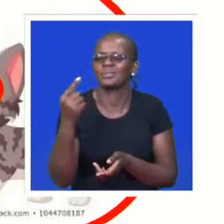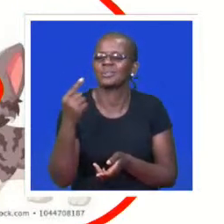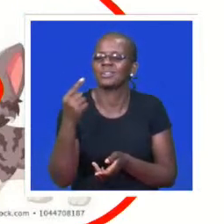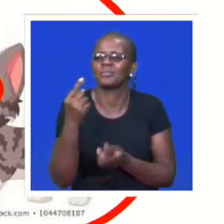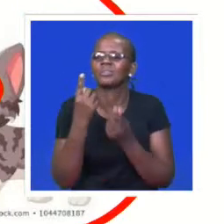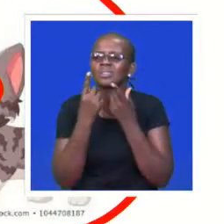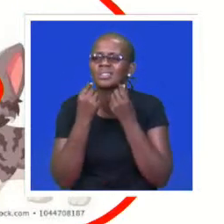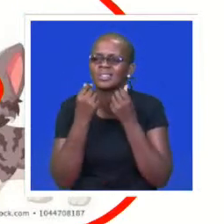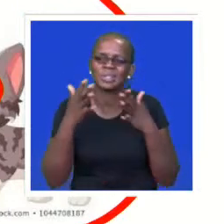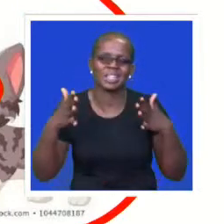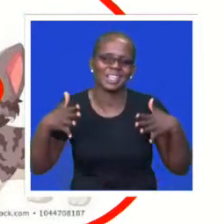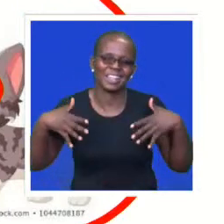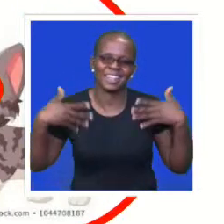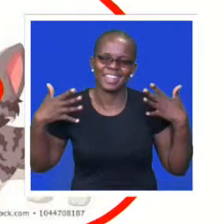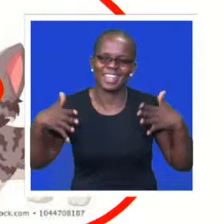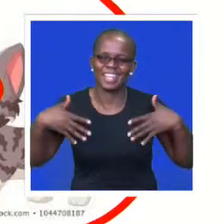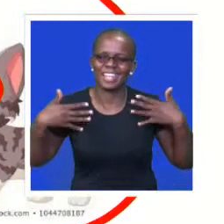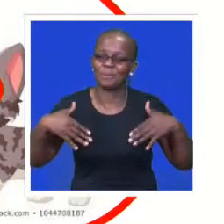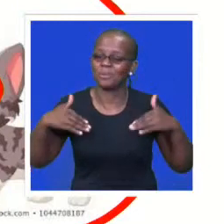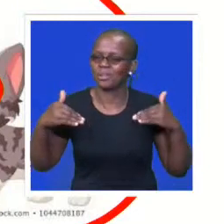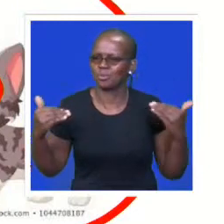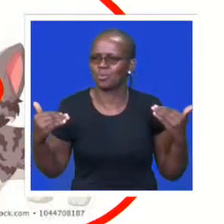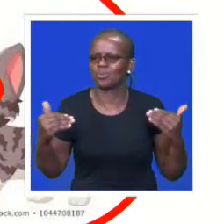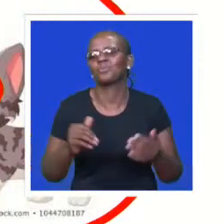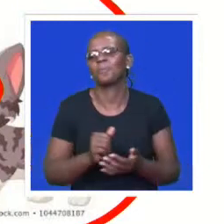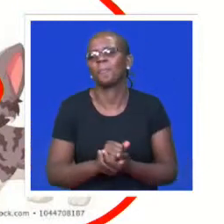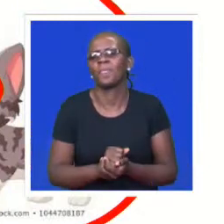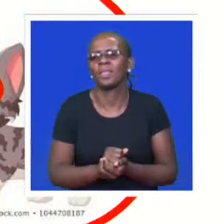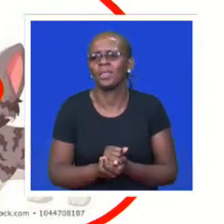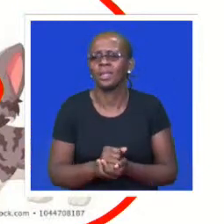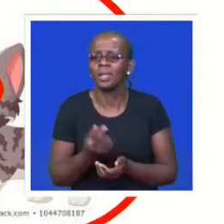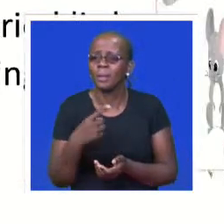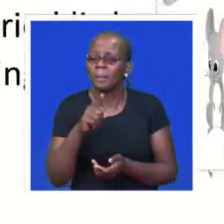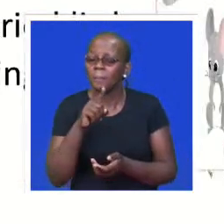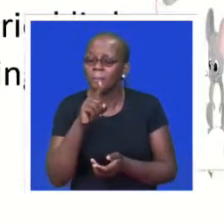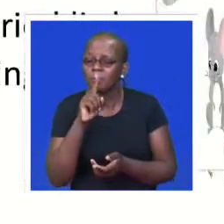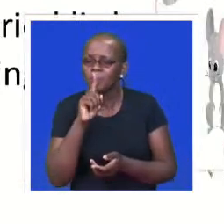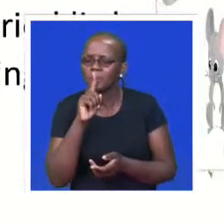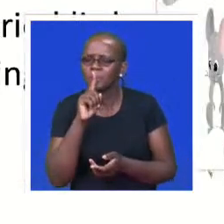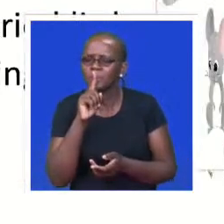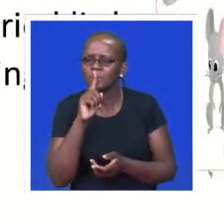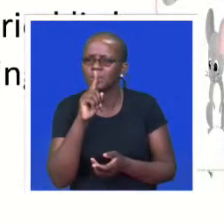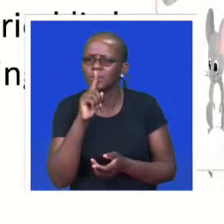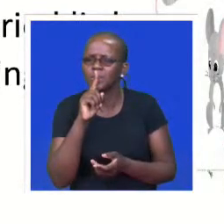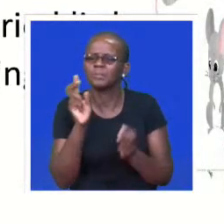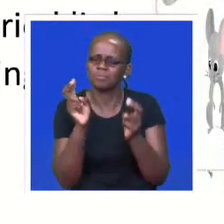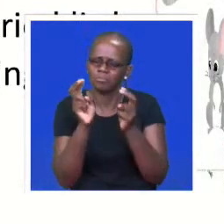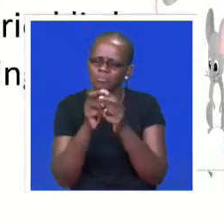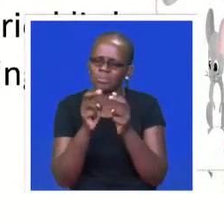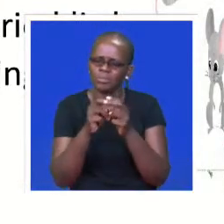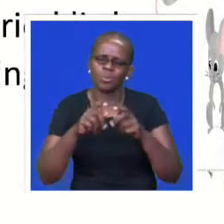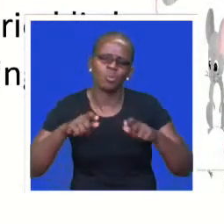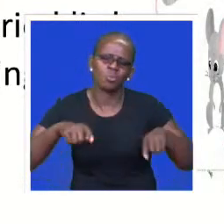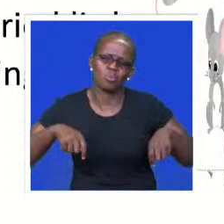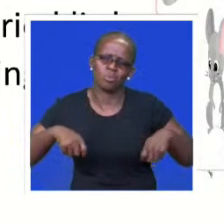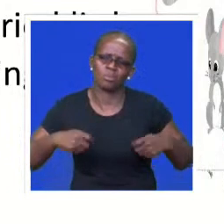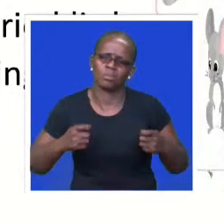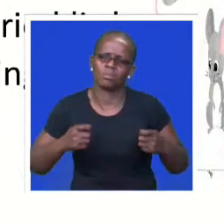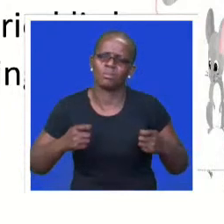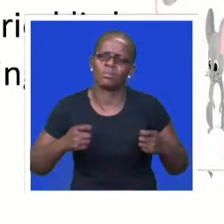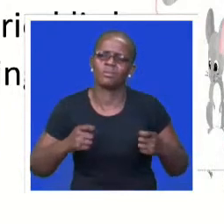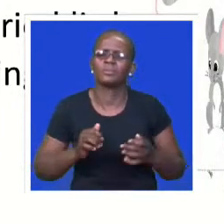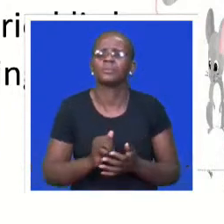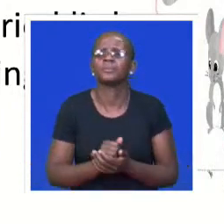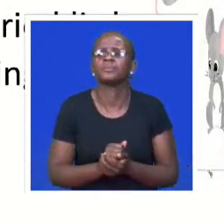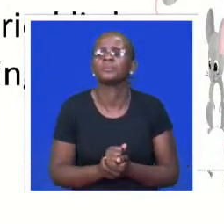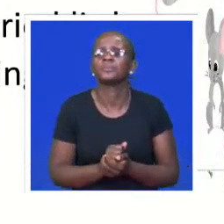happy. It is happy, yet on the other hand, the mouse is very, very sad. Now,